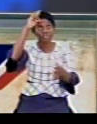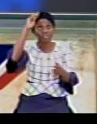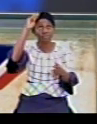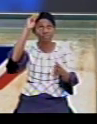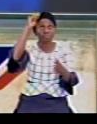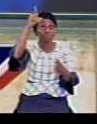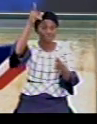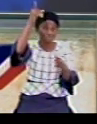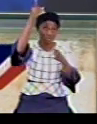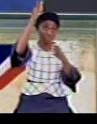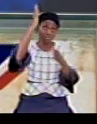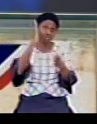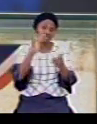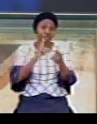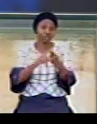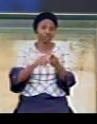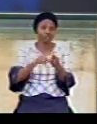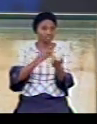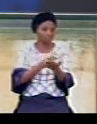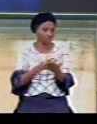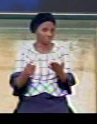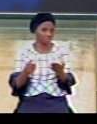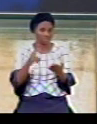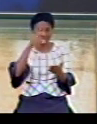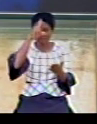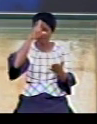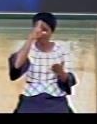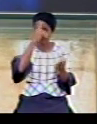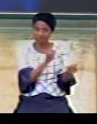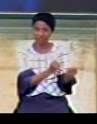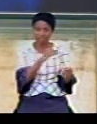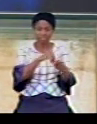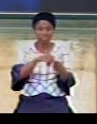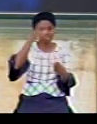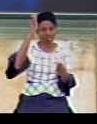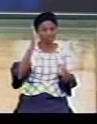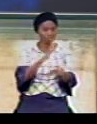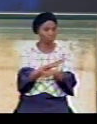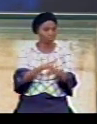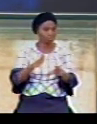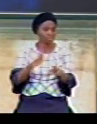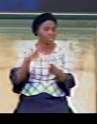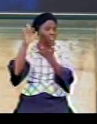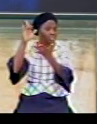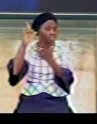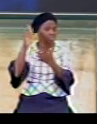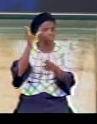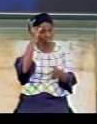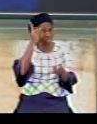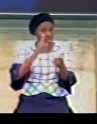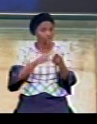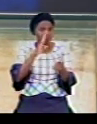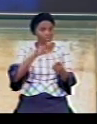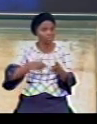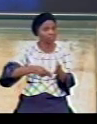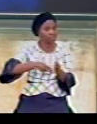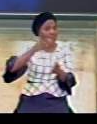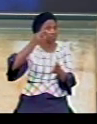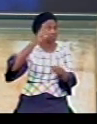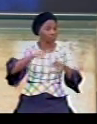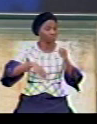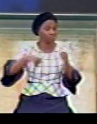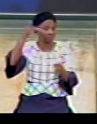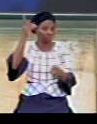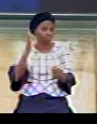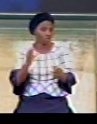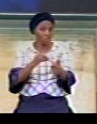God does not expect Satan to be higher than God or